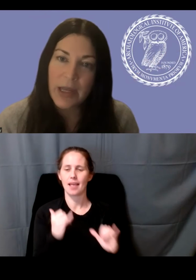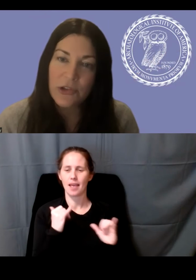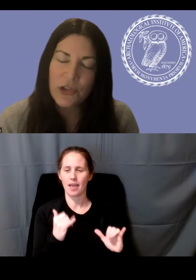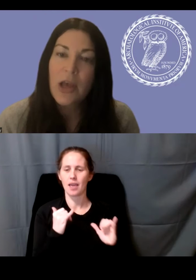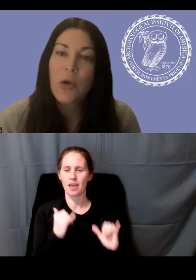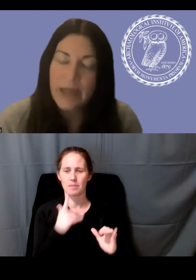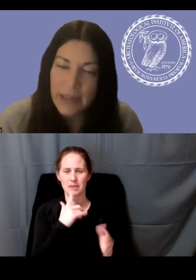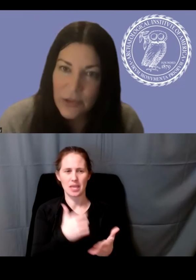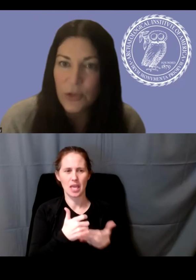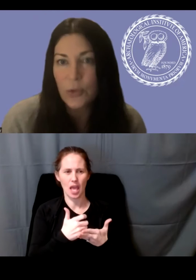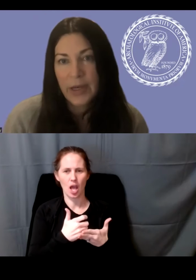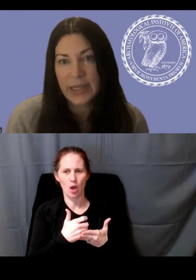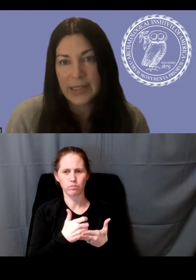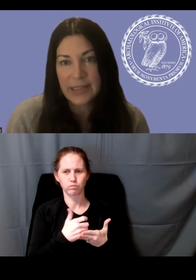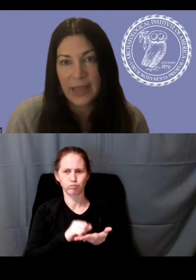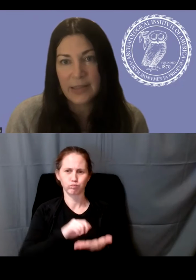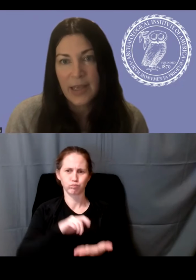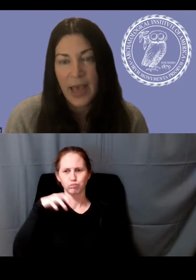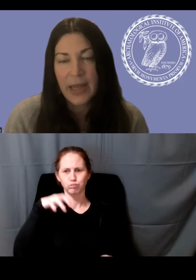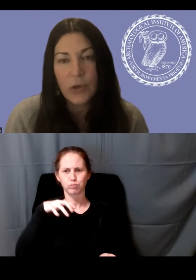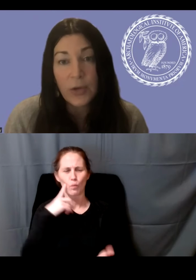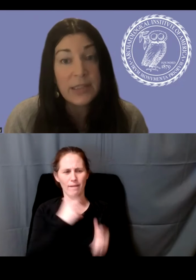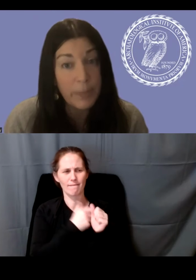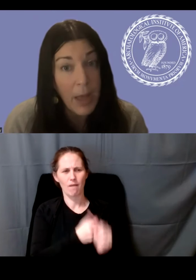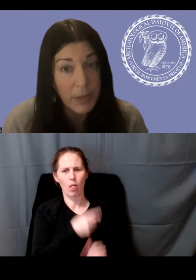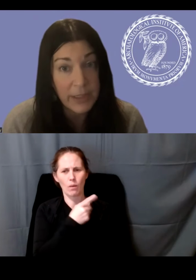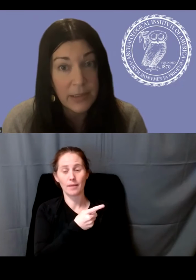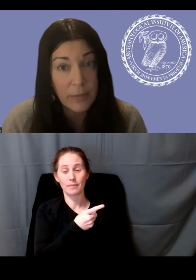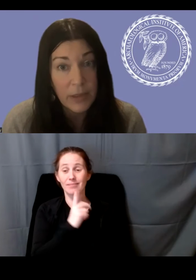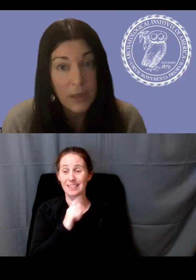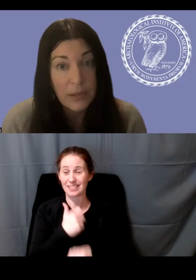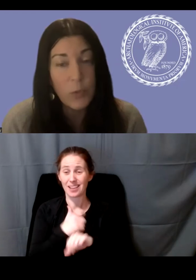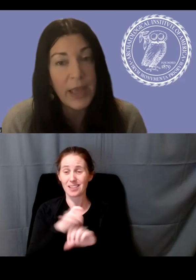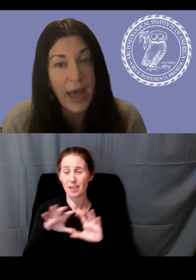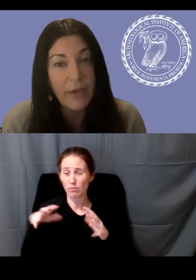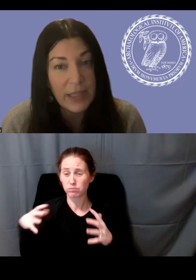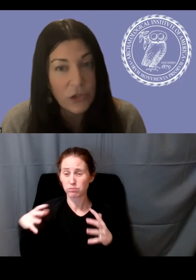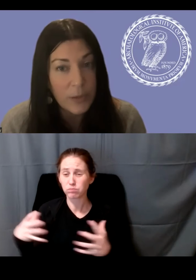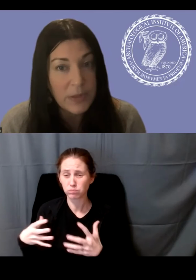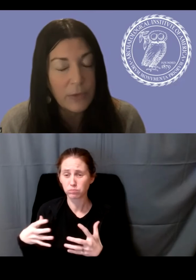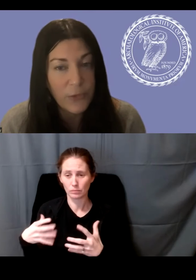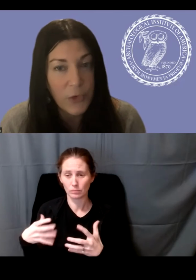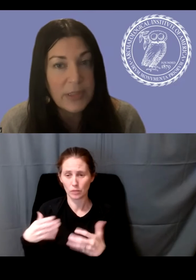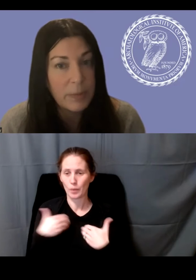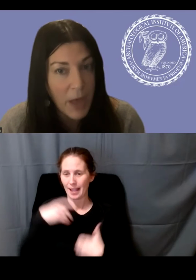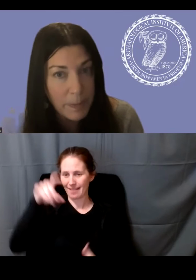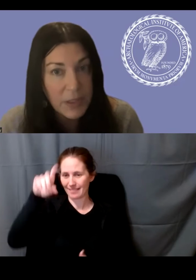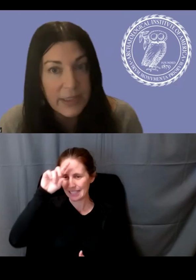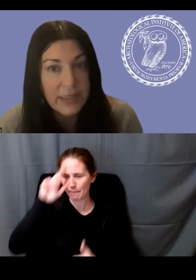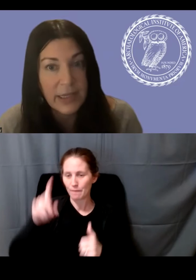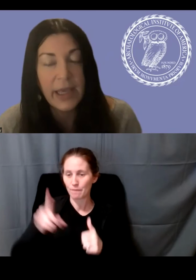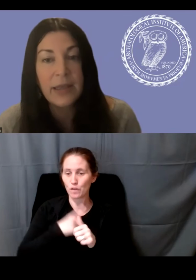family rich. We need to do what he says. And it creates a populism. So we have Egypt's